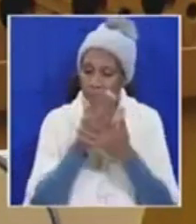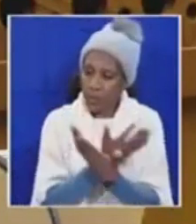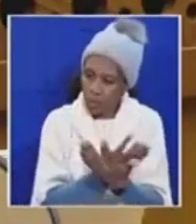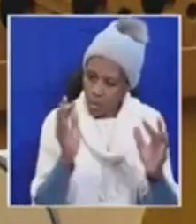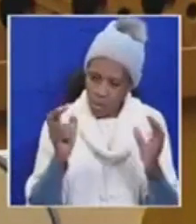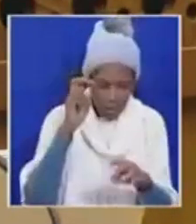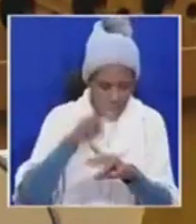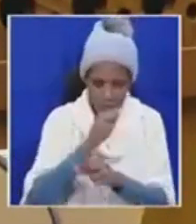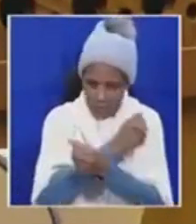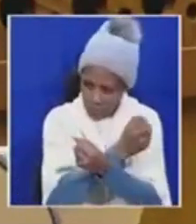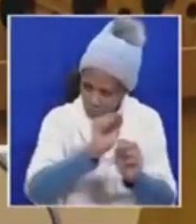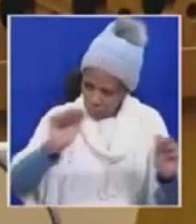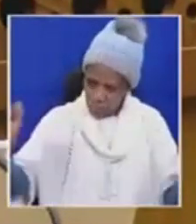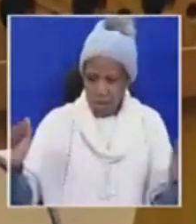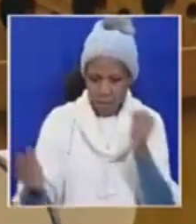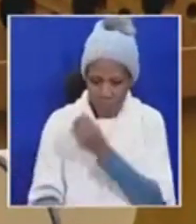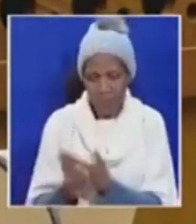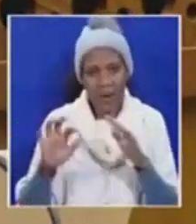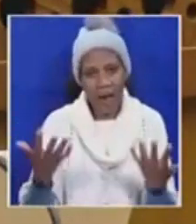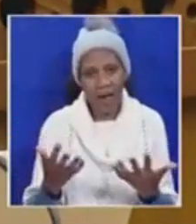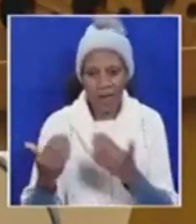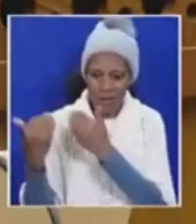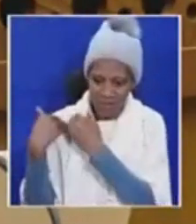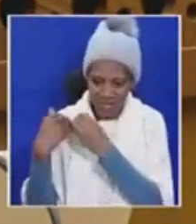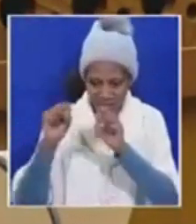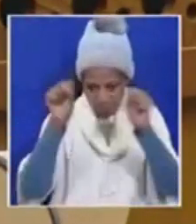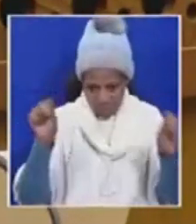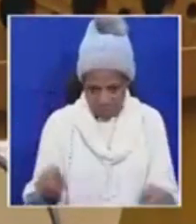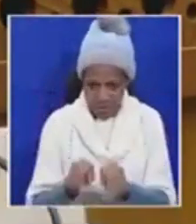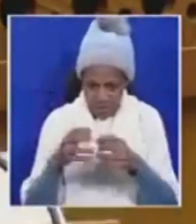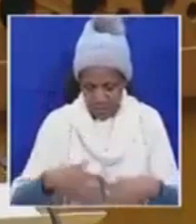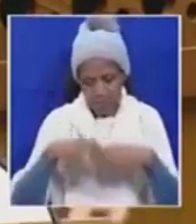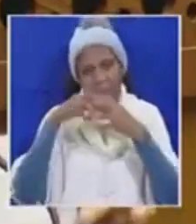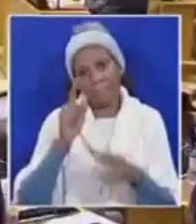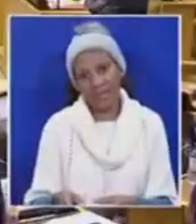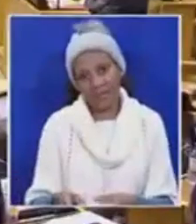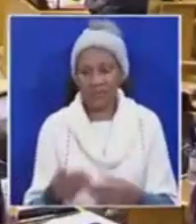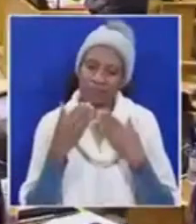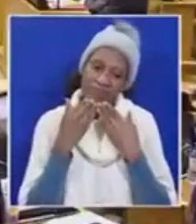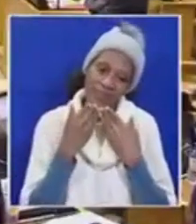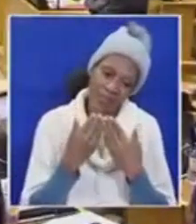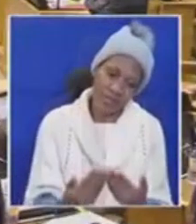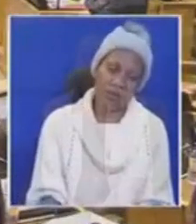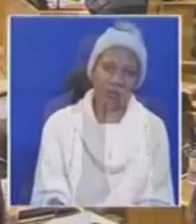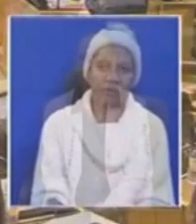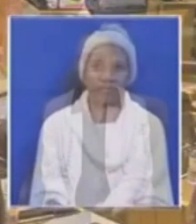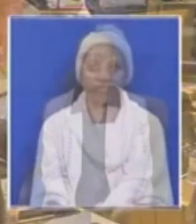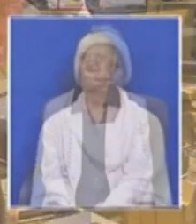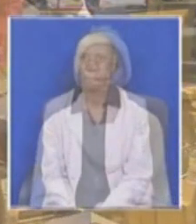can only be realized through a responsive system. I thank you. Thank you, Honourable Member.